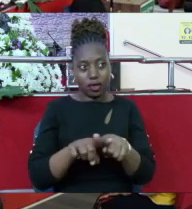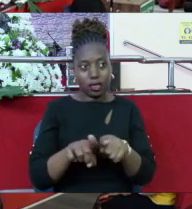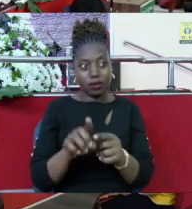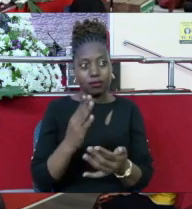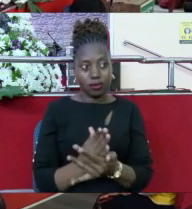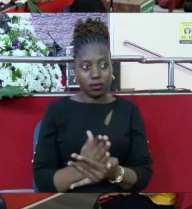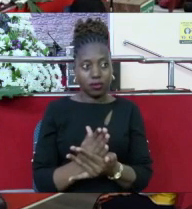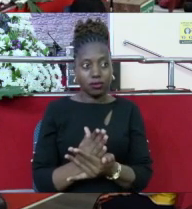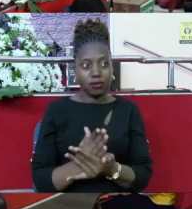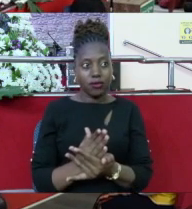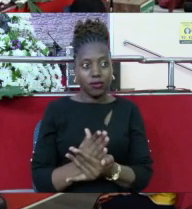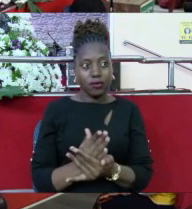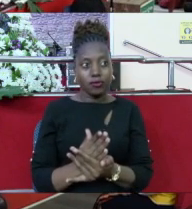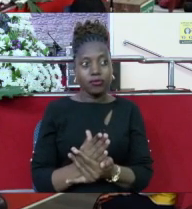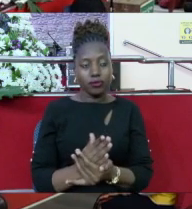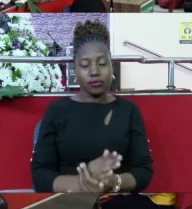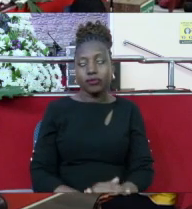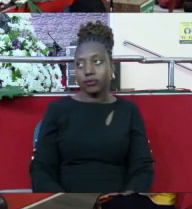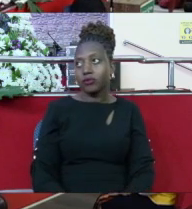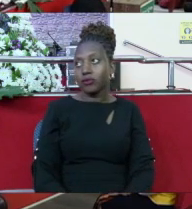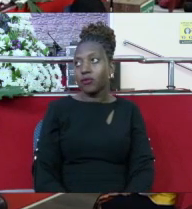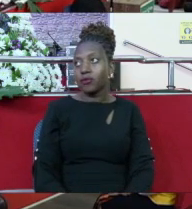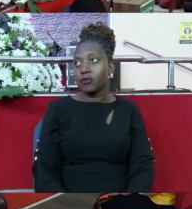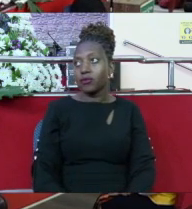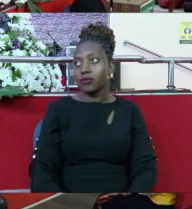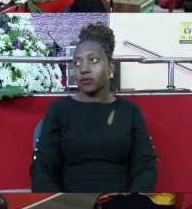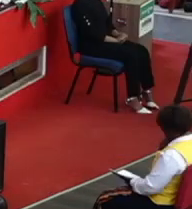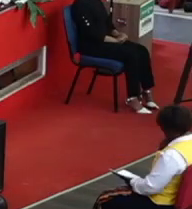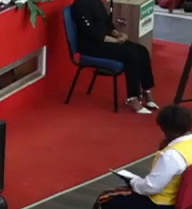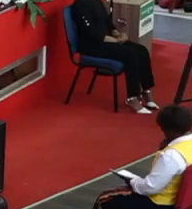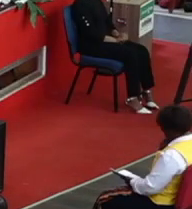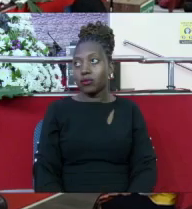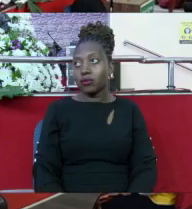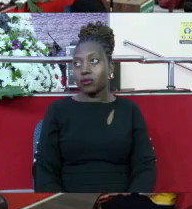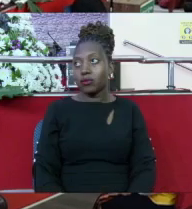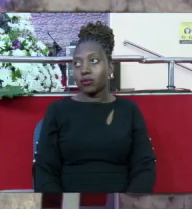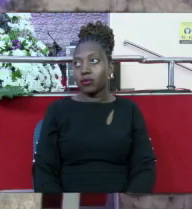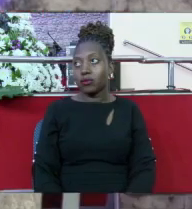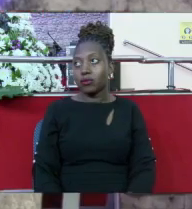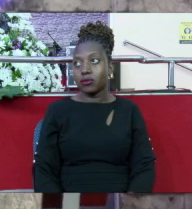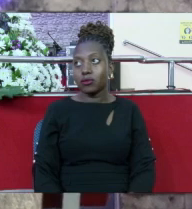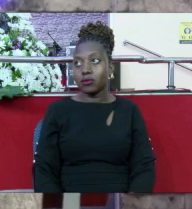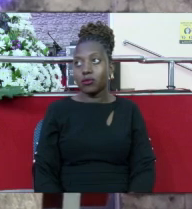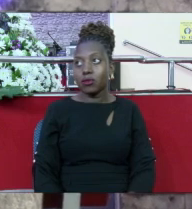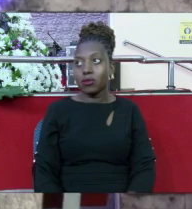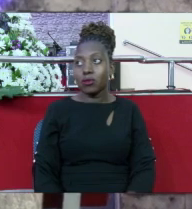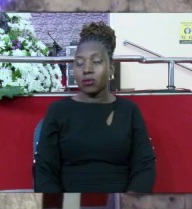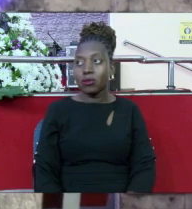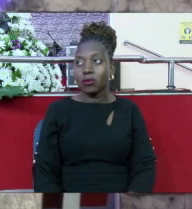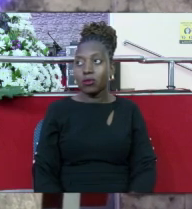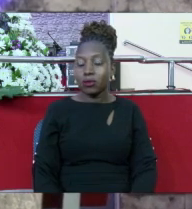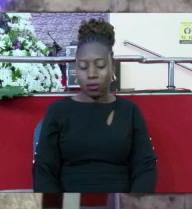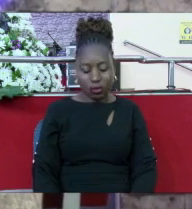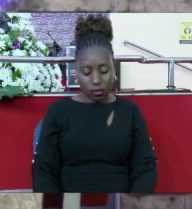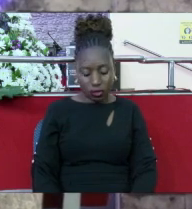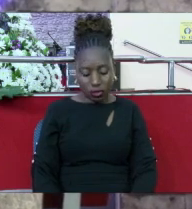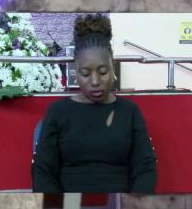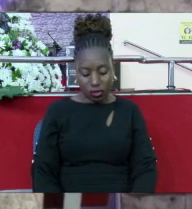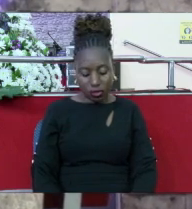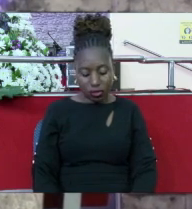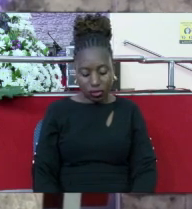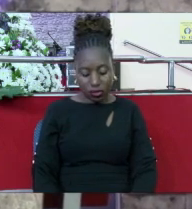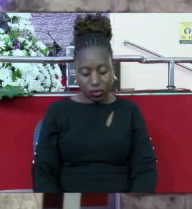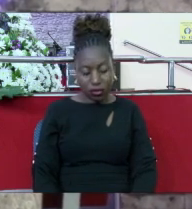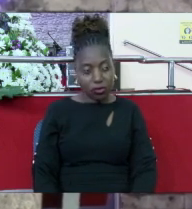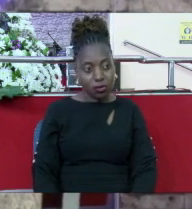fumbo, Mungu akikuja atahitaji tukaweze kutoa taarifa kuhusu vile tulishughulikia talanta ambazo tulipewa ambazo ni